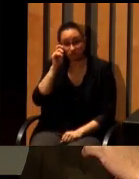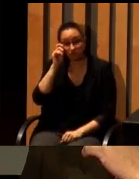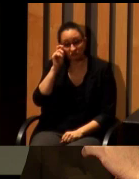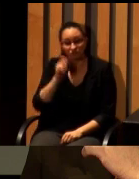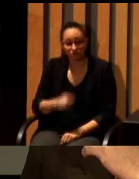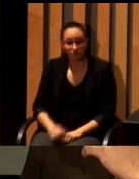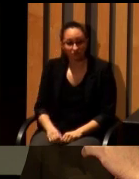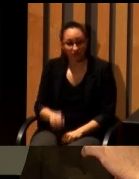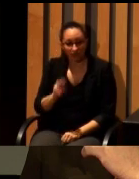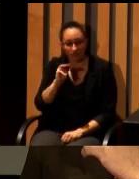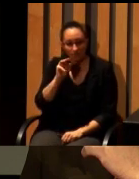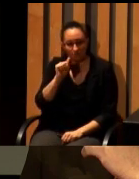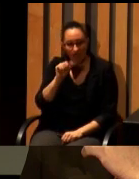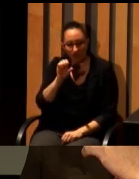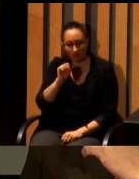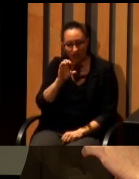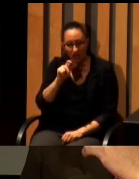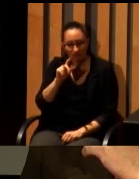Mascots are not trivial to me.